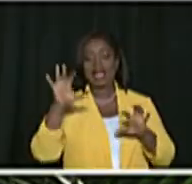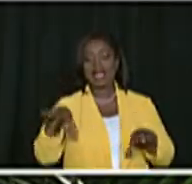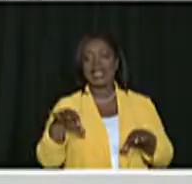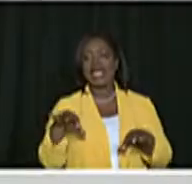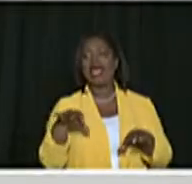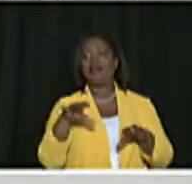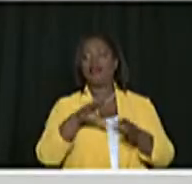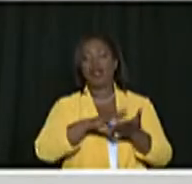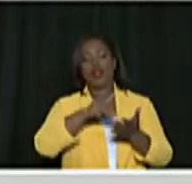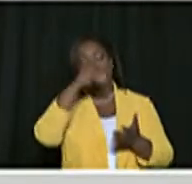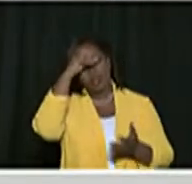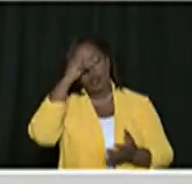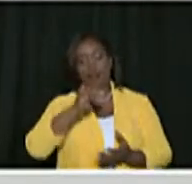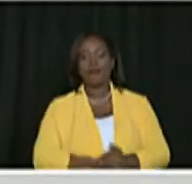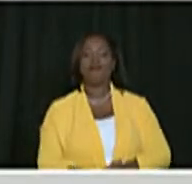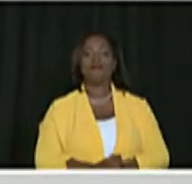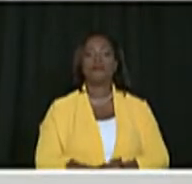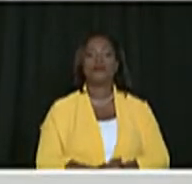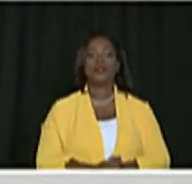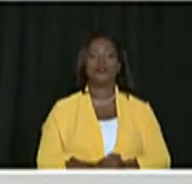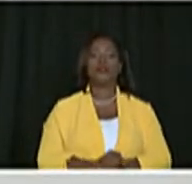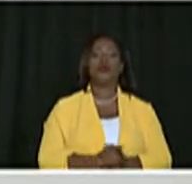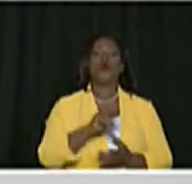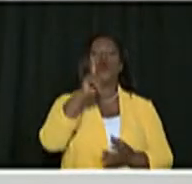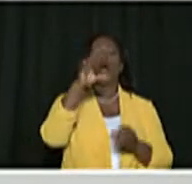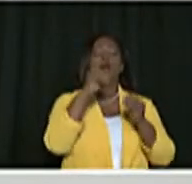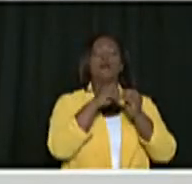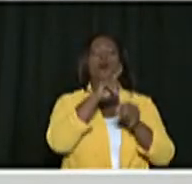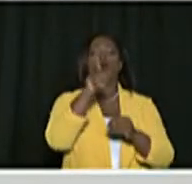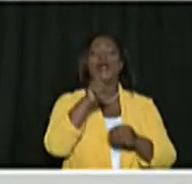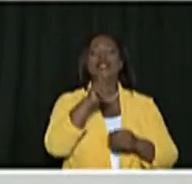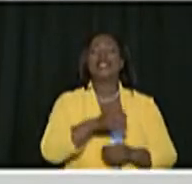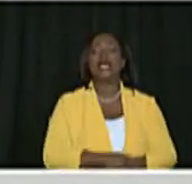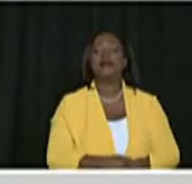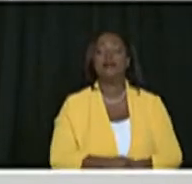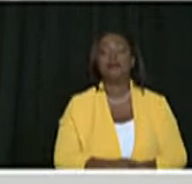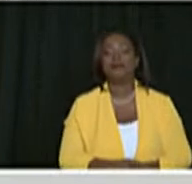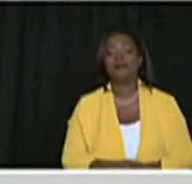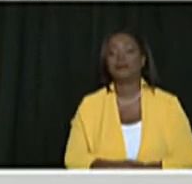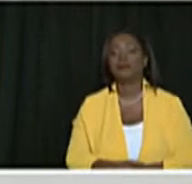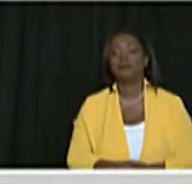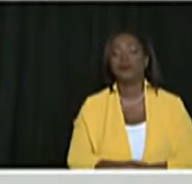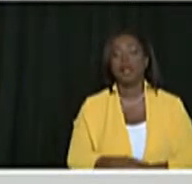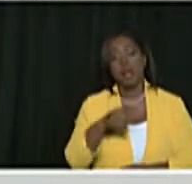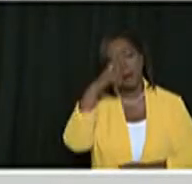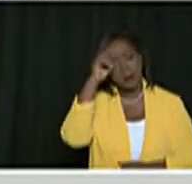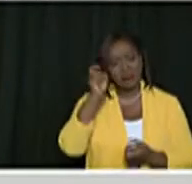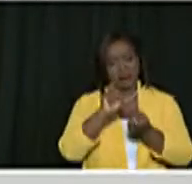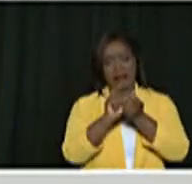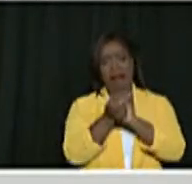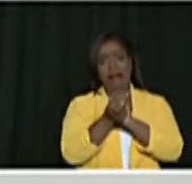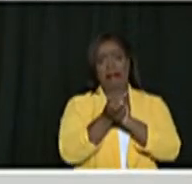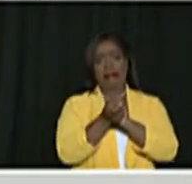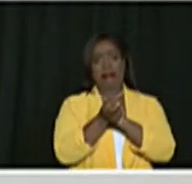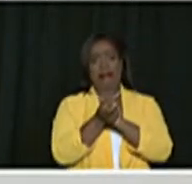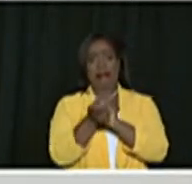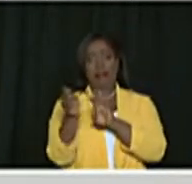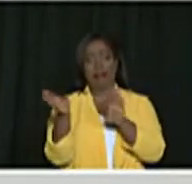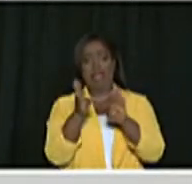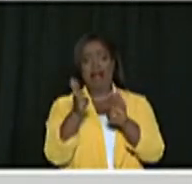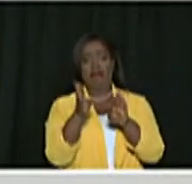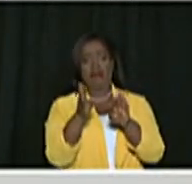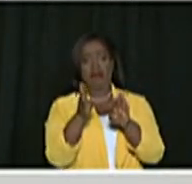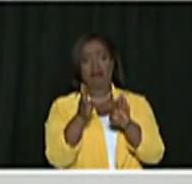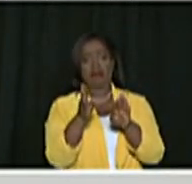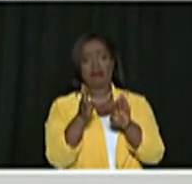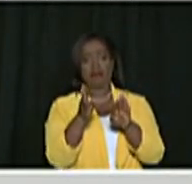from our social media platforms. Due to the changes in the behavior of children these days, are there any plans